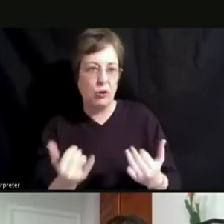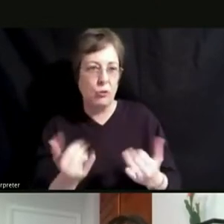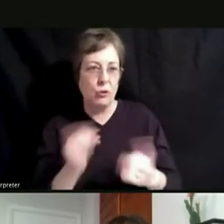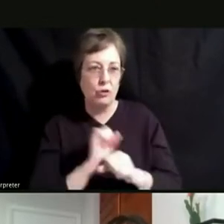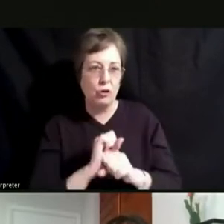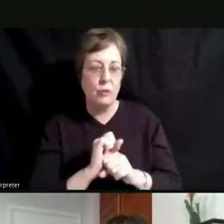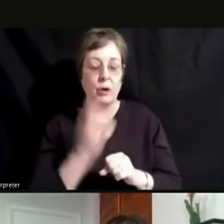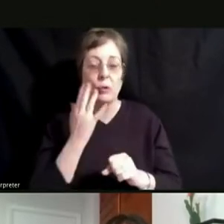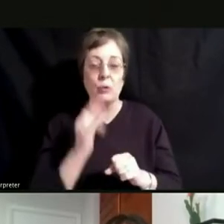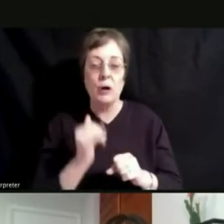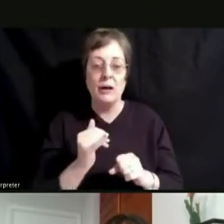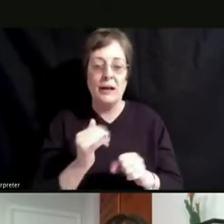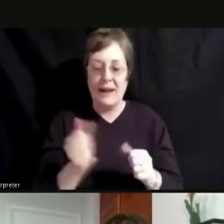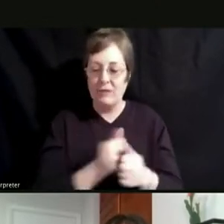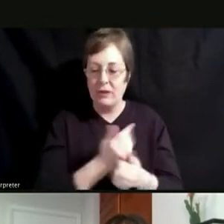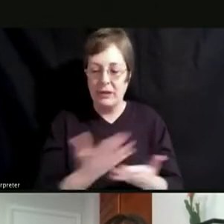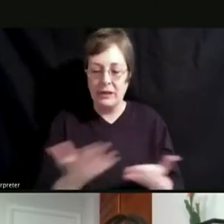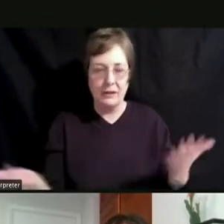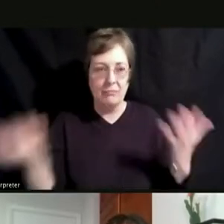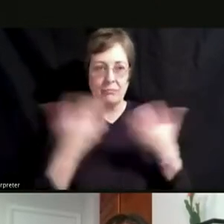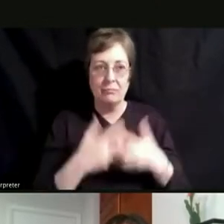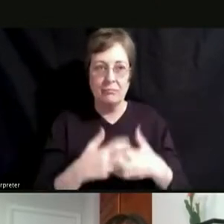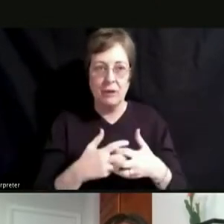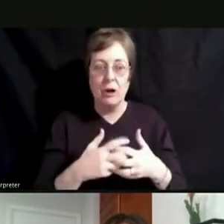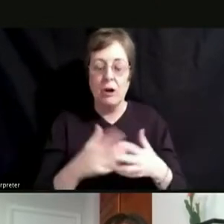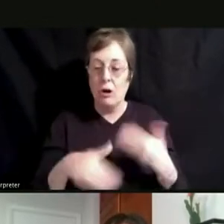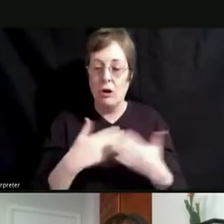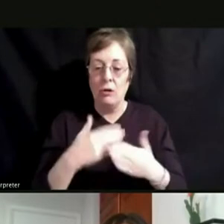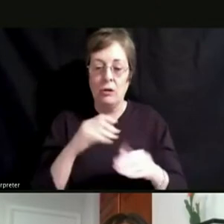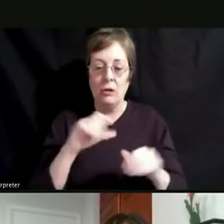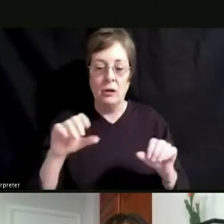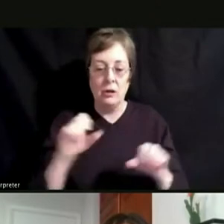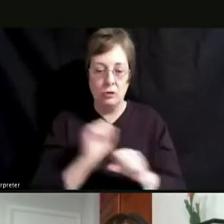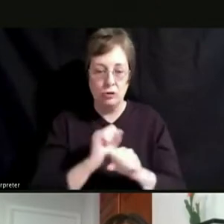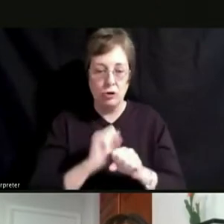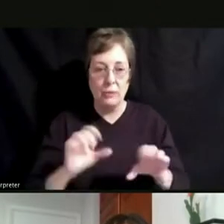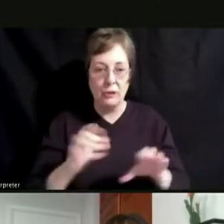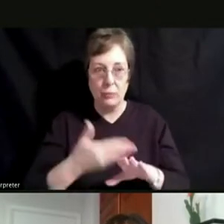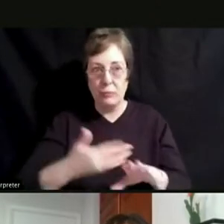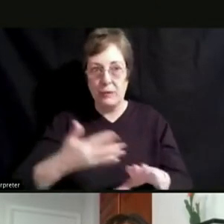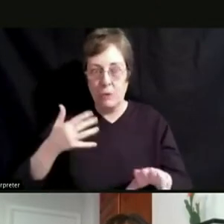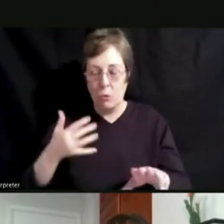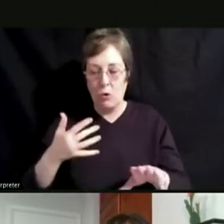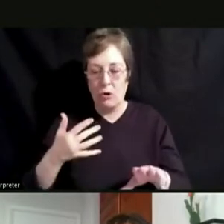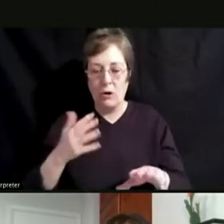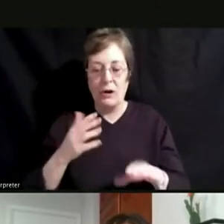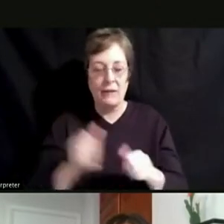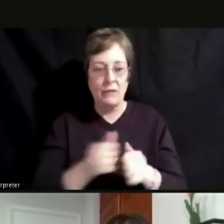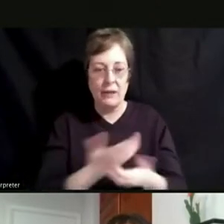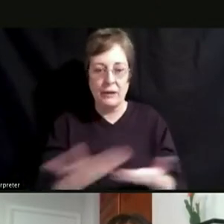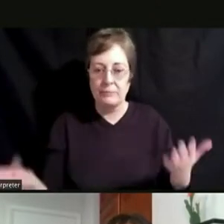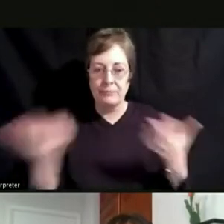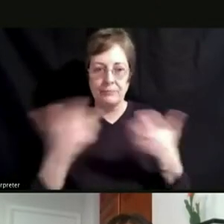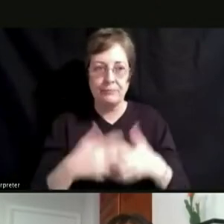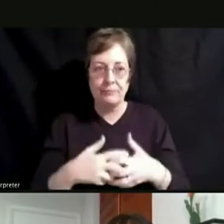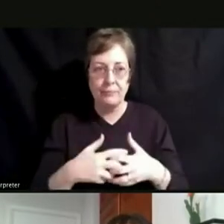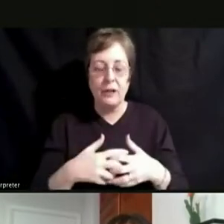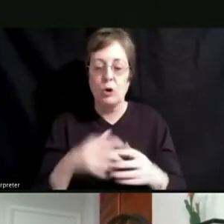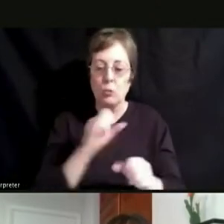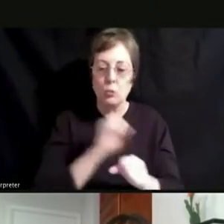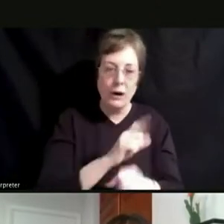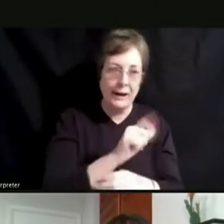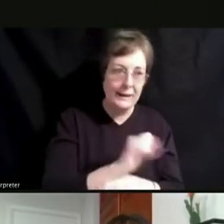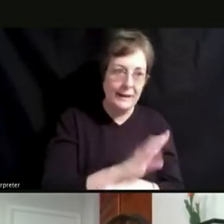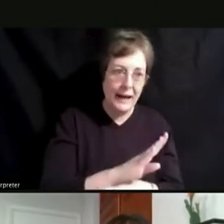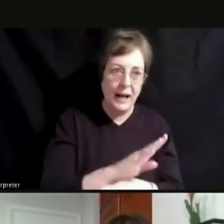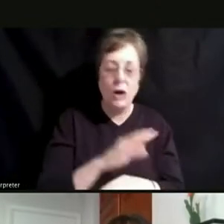together everything and all the jobs that I've done prior to the one that I hold now together all in one. So working in the laboratory, working with people